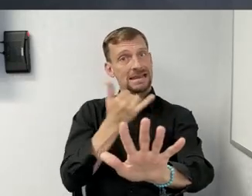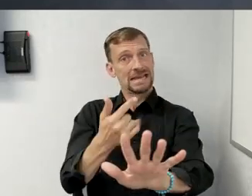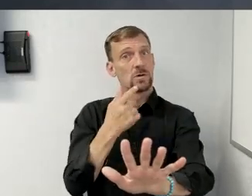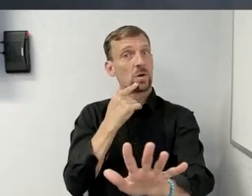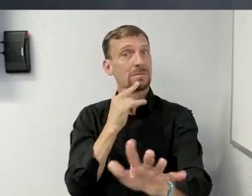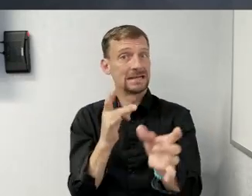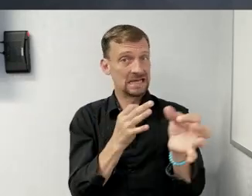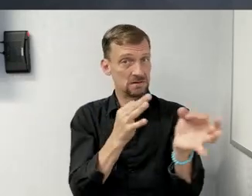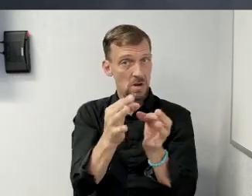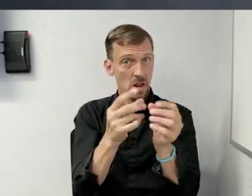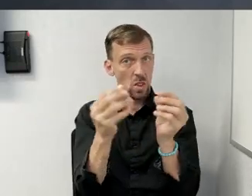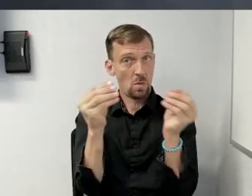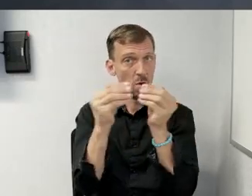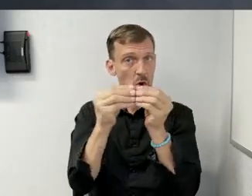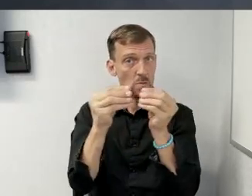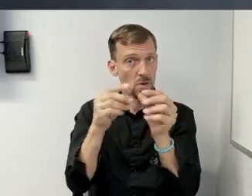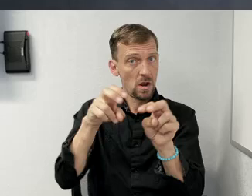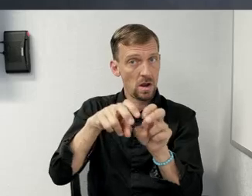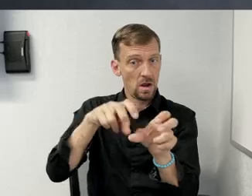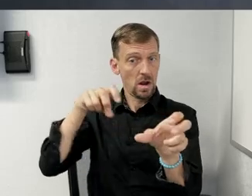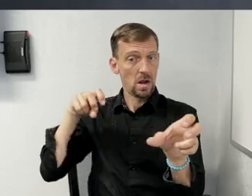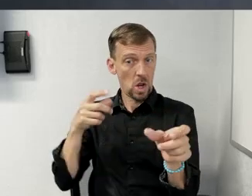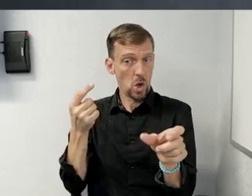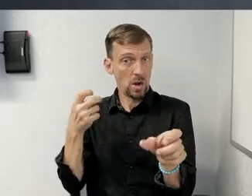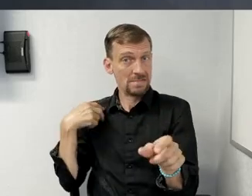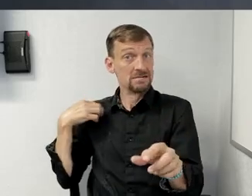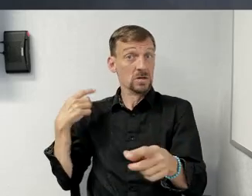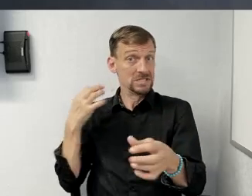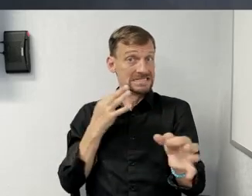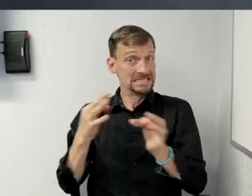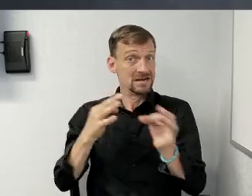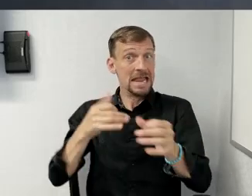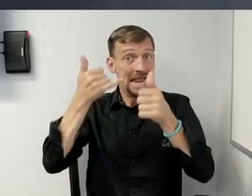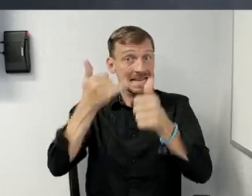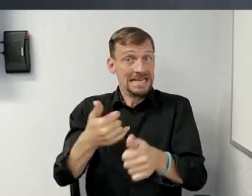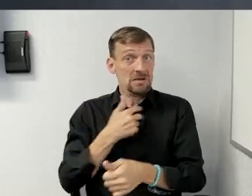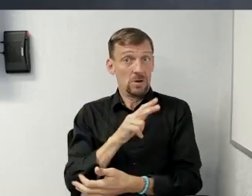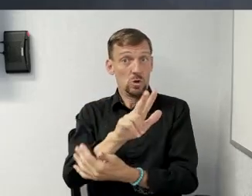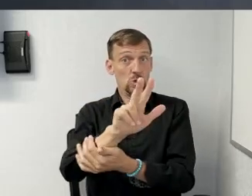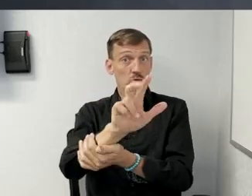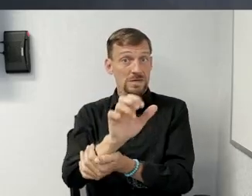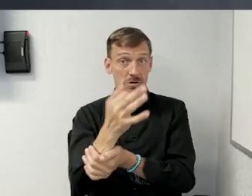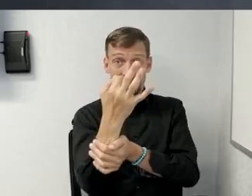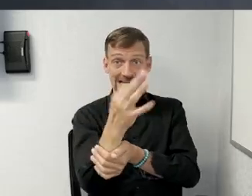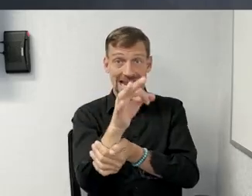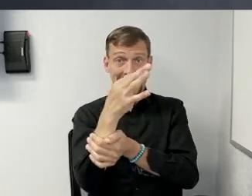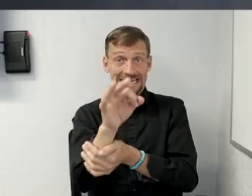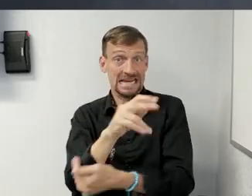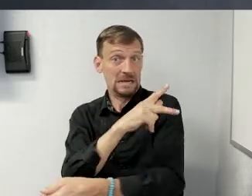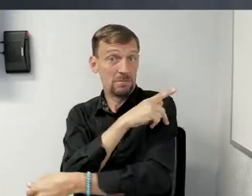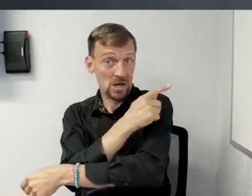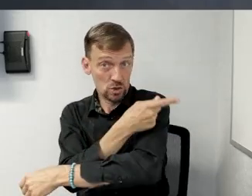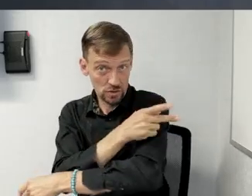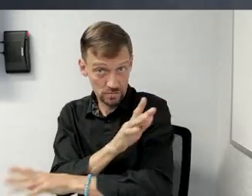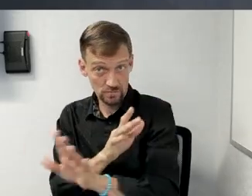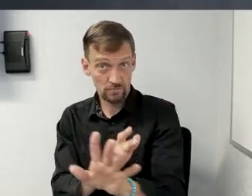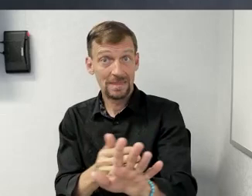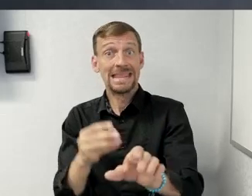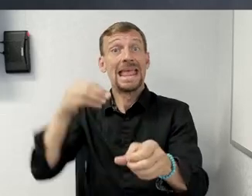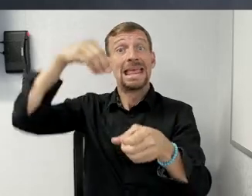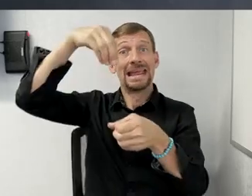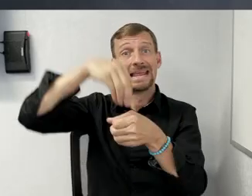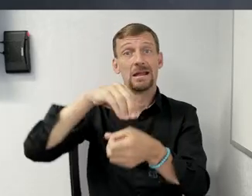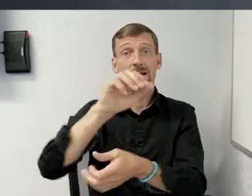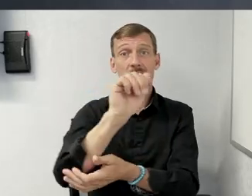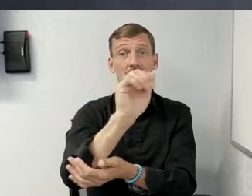context. So as of right now, we actually have 319 patients that are in